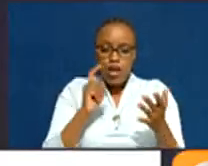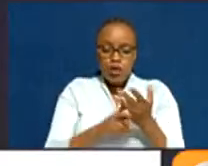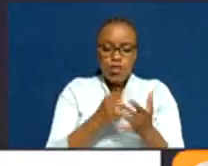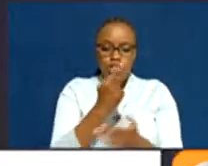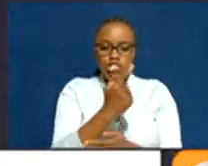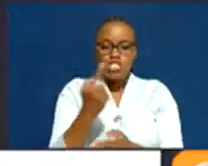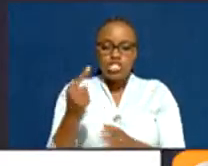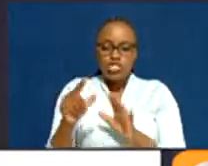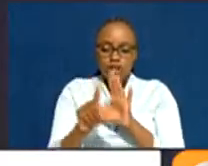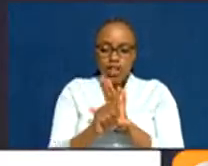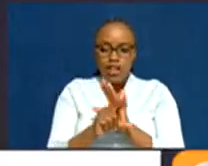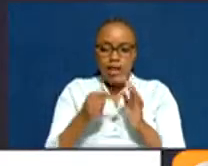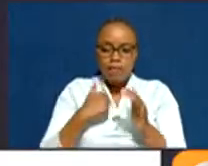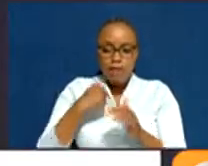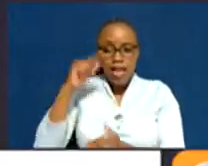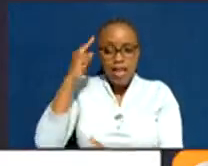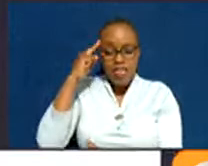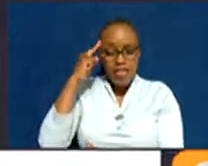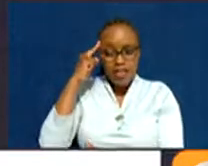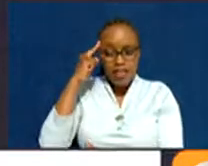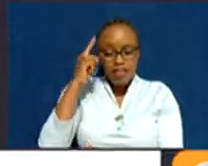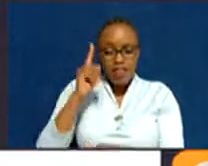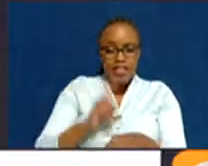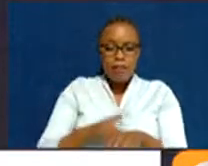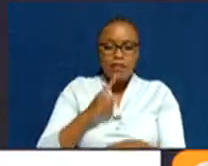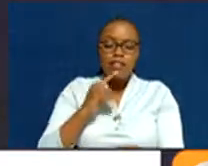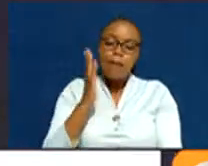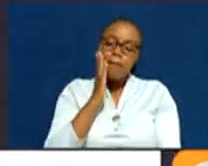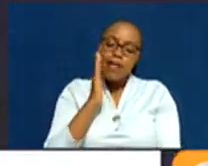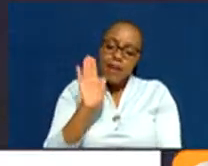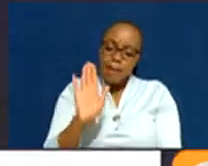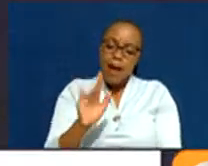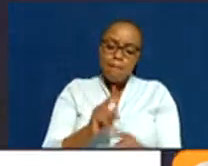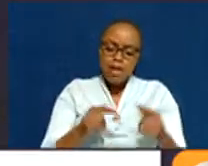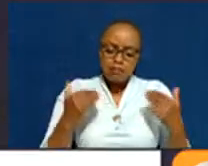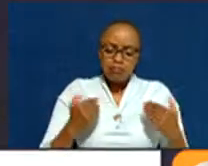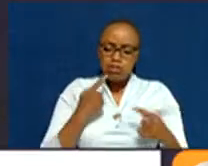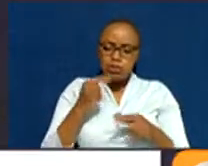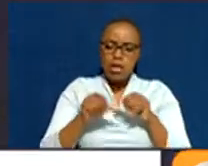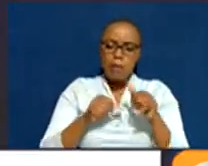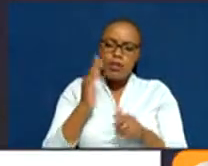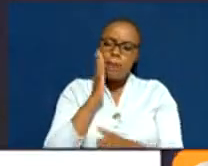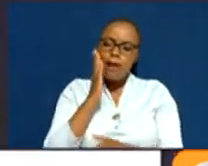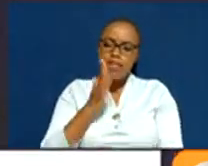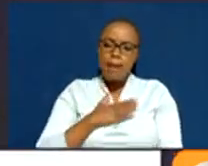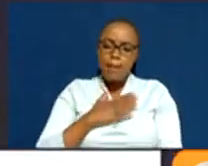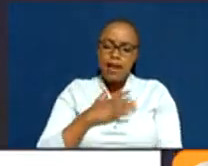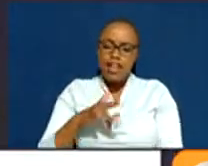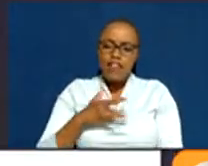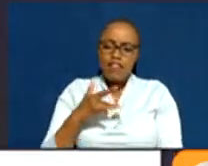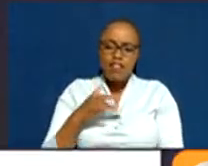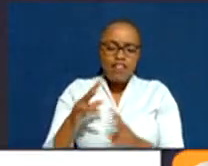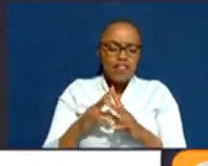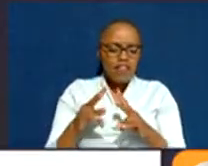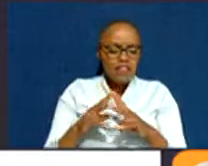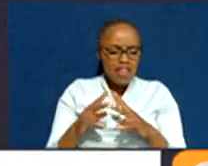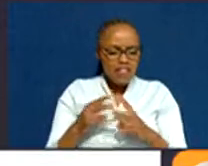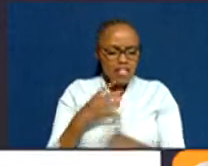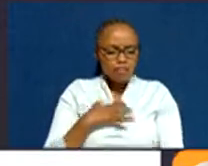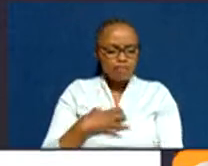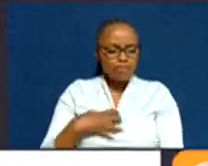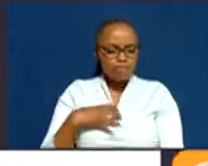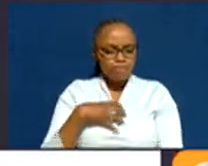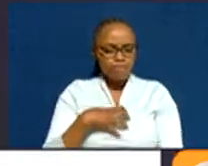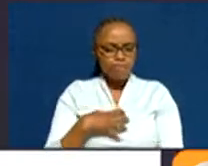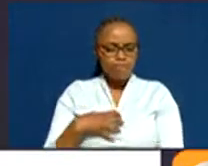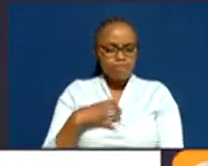And I think when you say your mother, my mother, feels equally very strong. And I think a lot